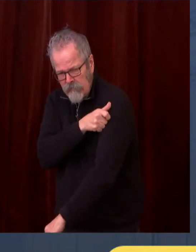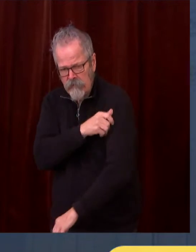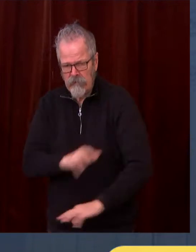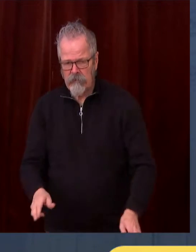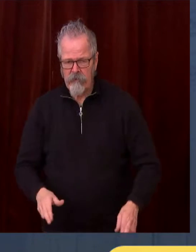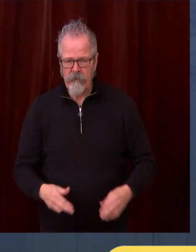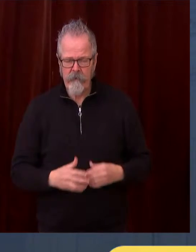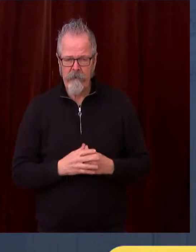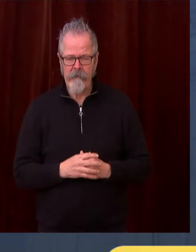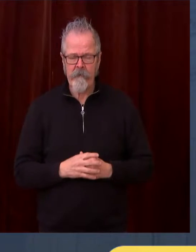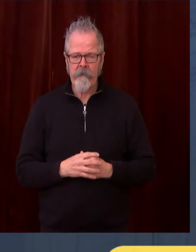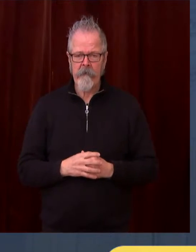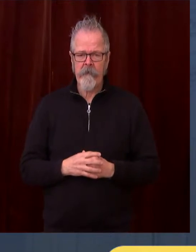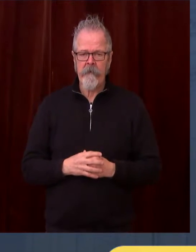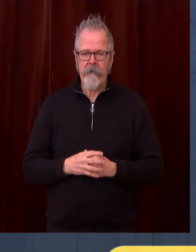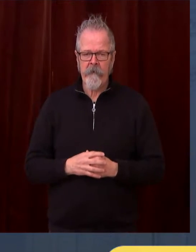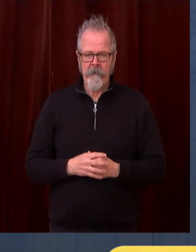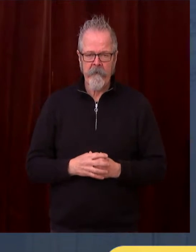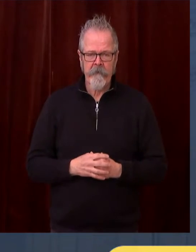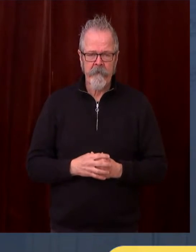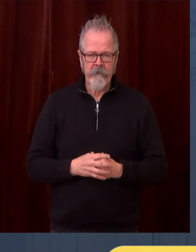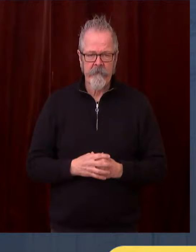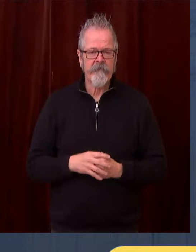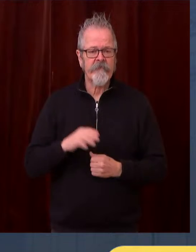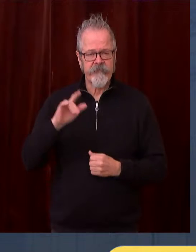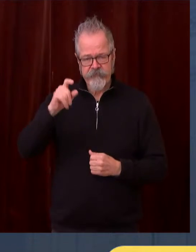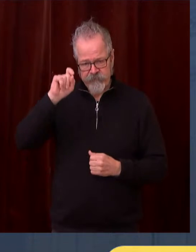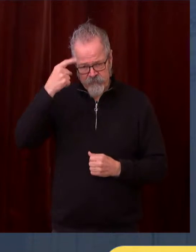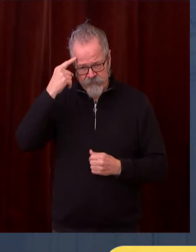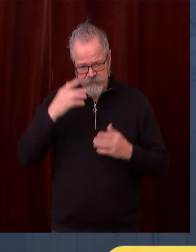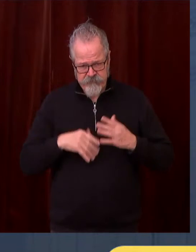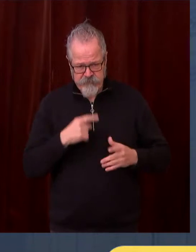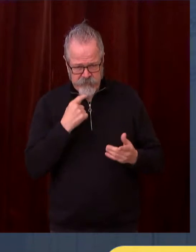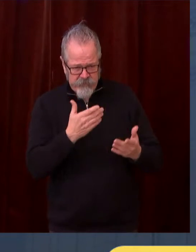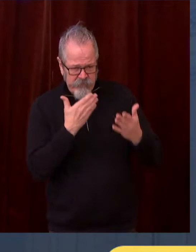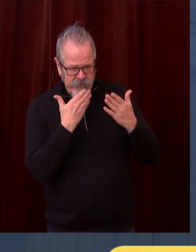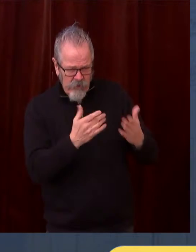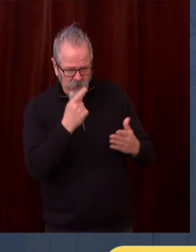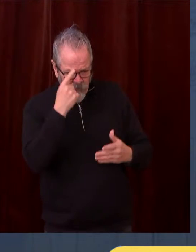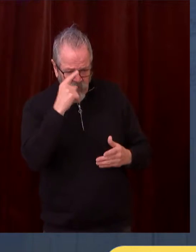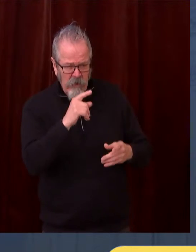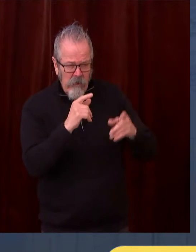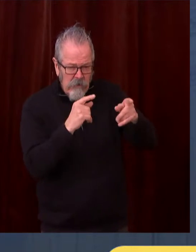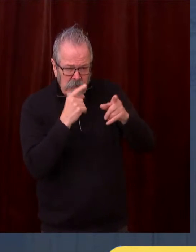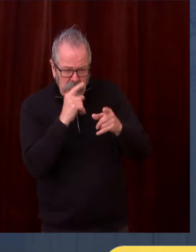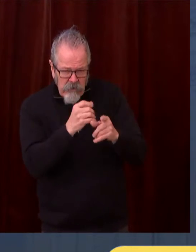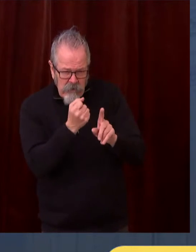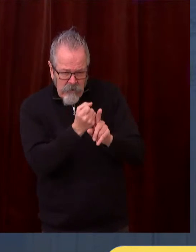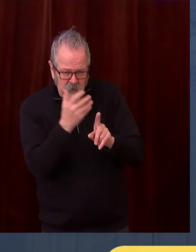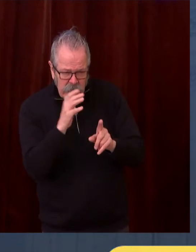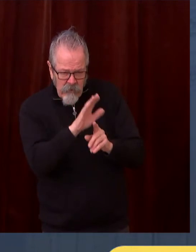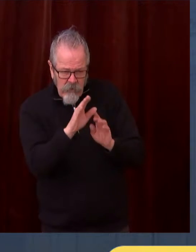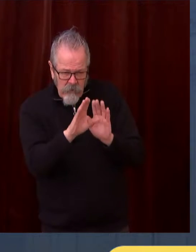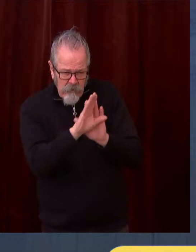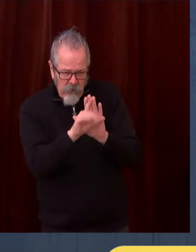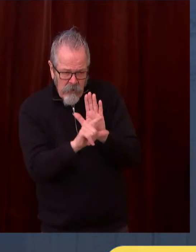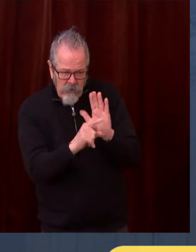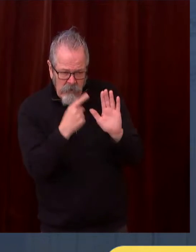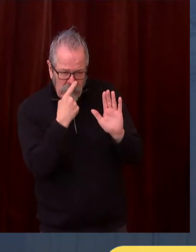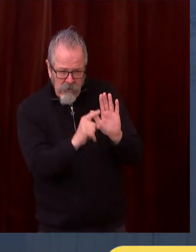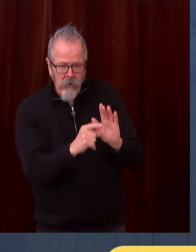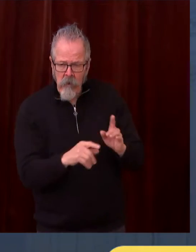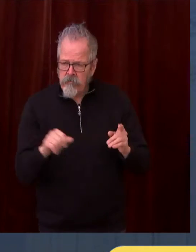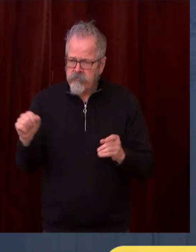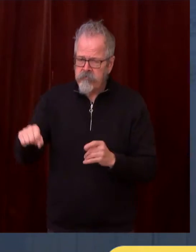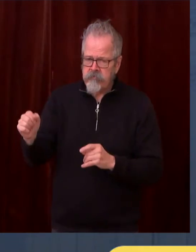and your expertise in this regard? It's relevant to this committee. I've had